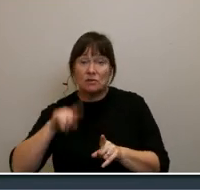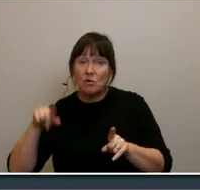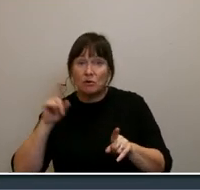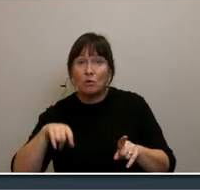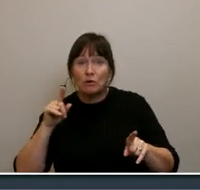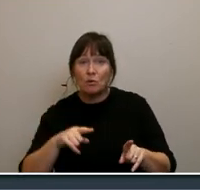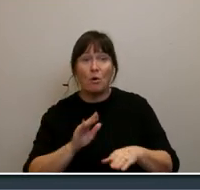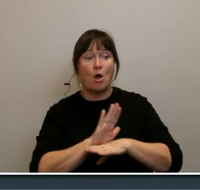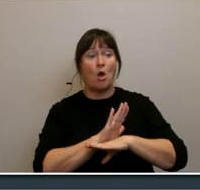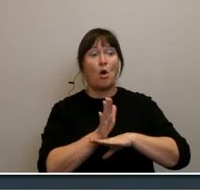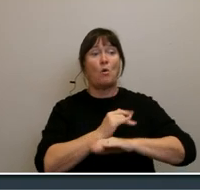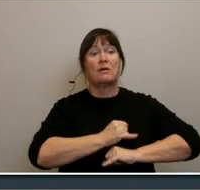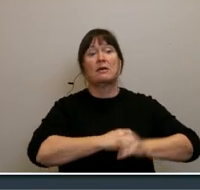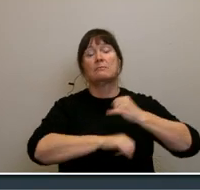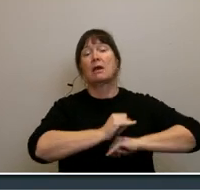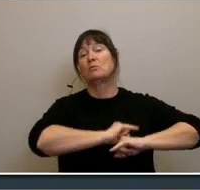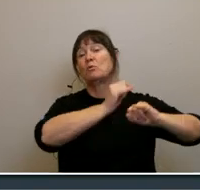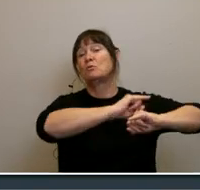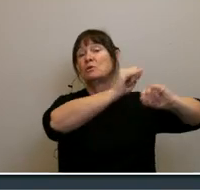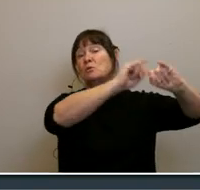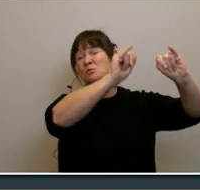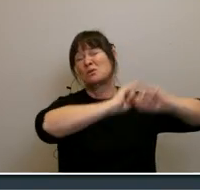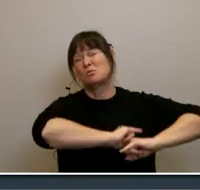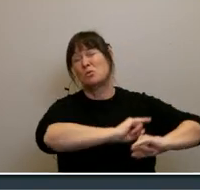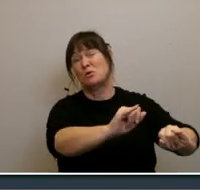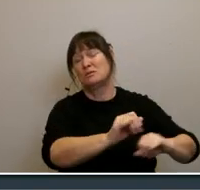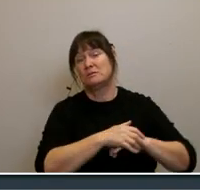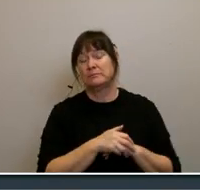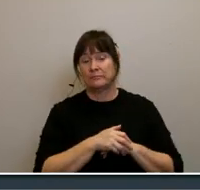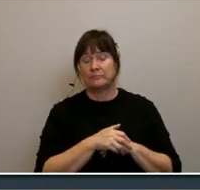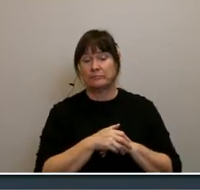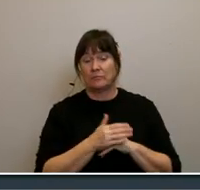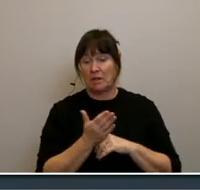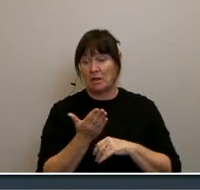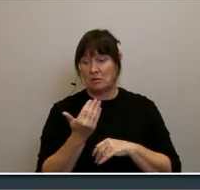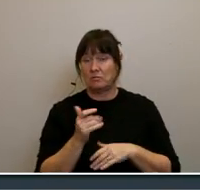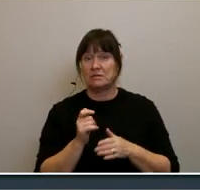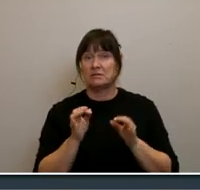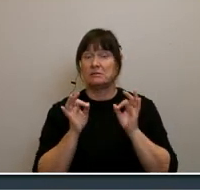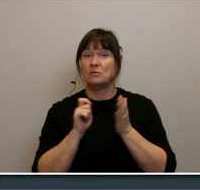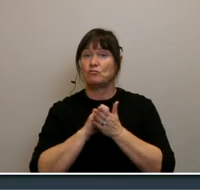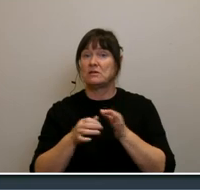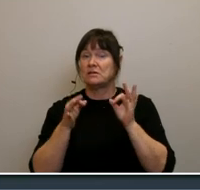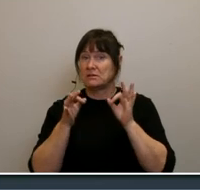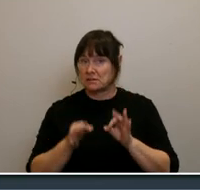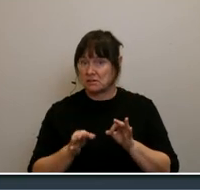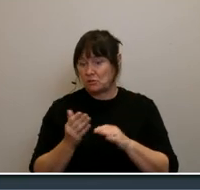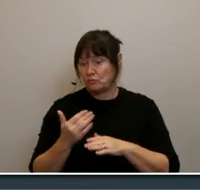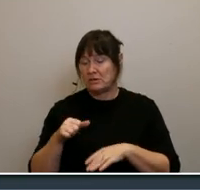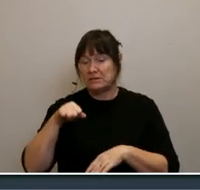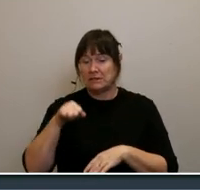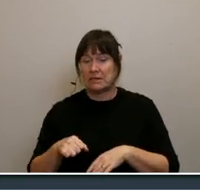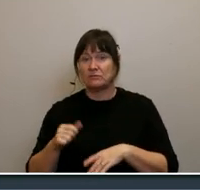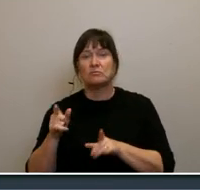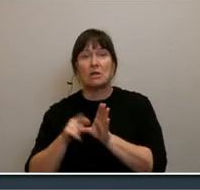be unimaginable to us now. In a recent written decision in a legal case brought by some young Australians against